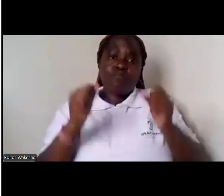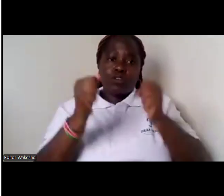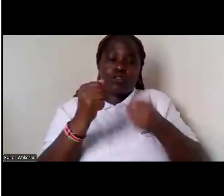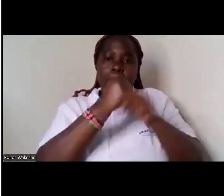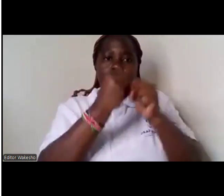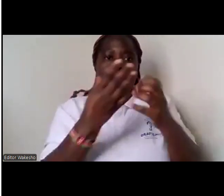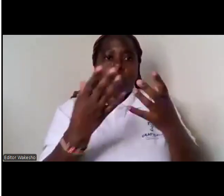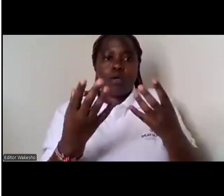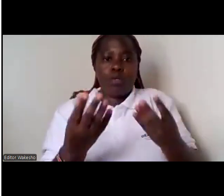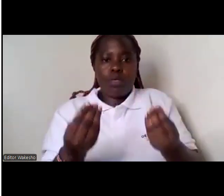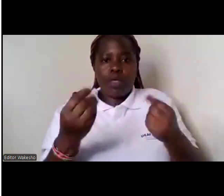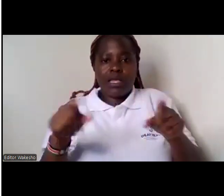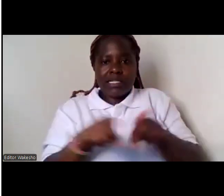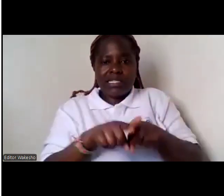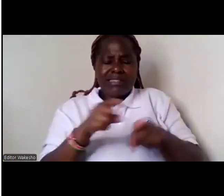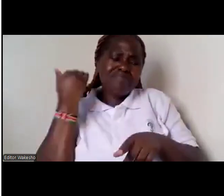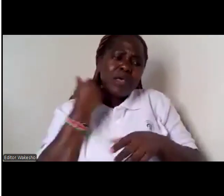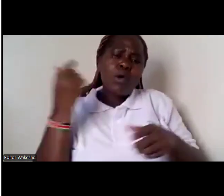have painful periods,